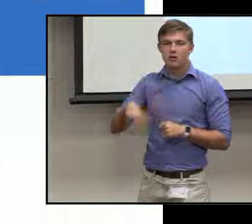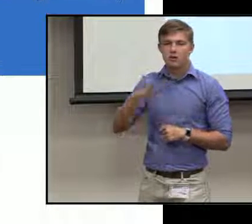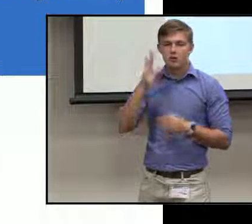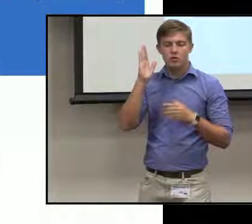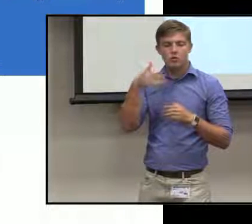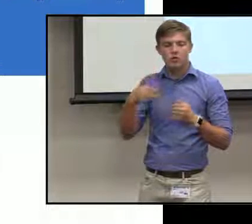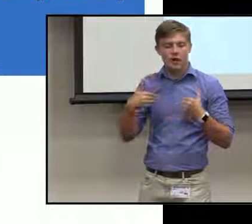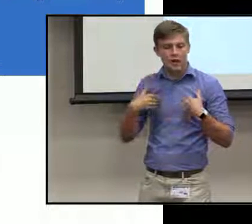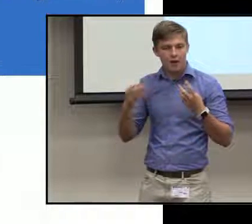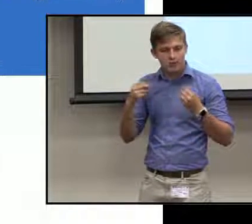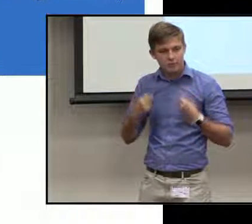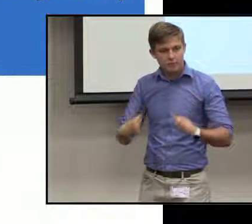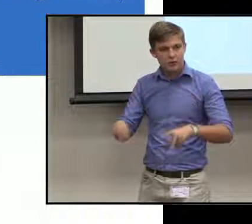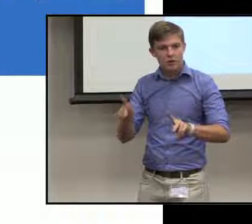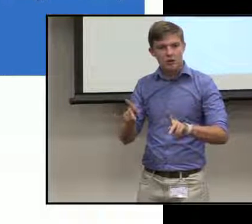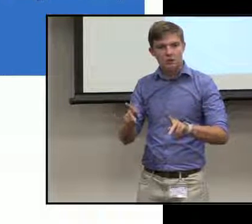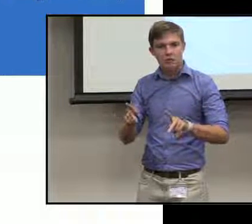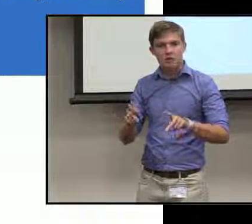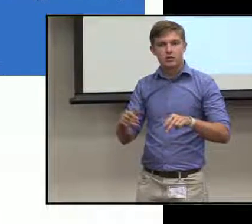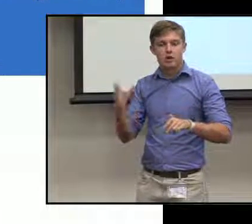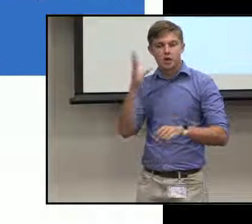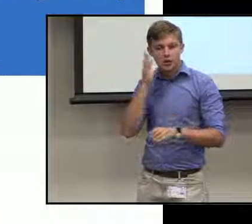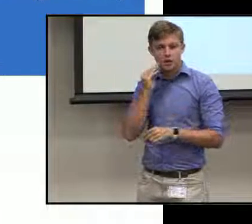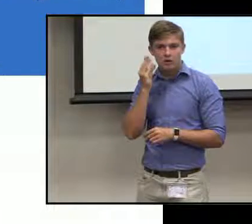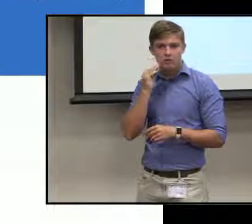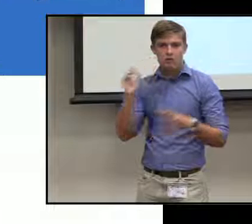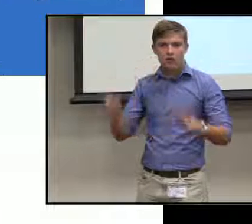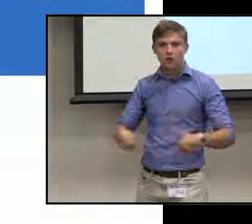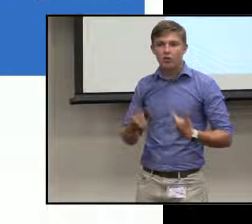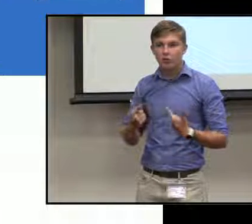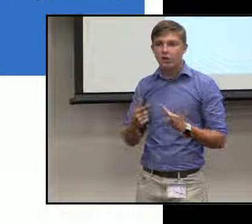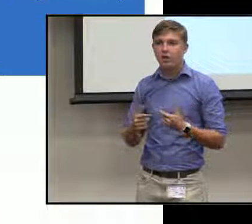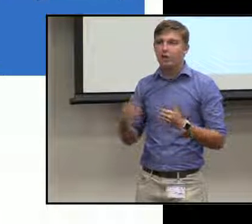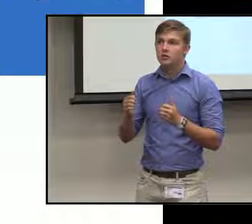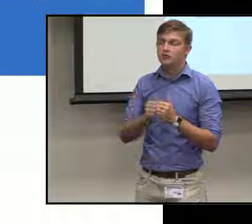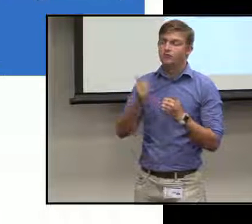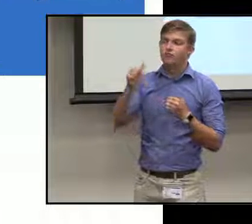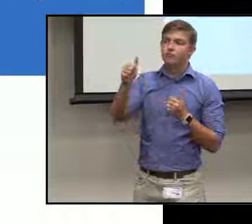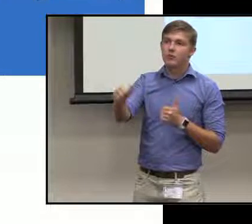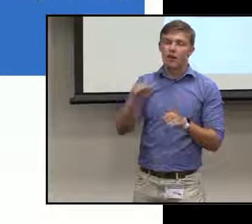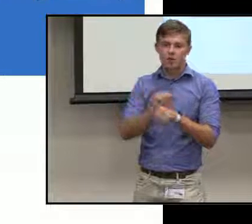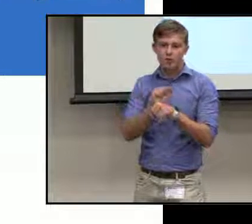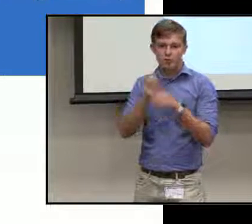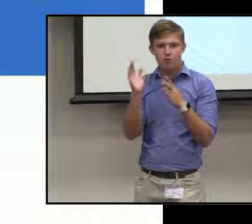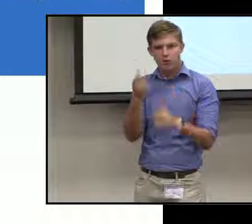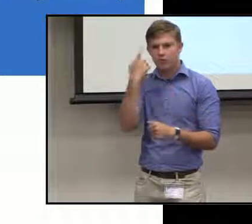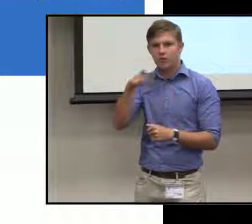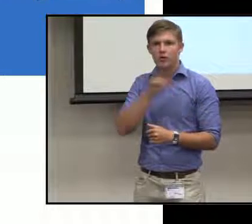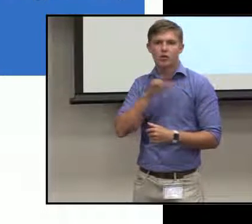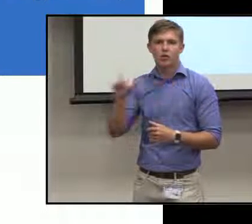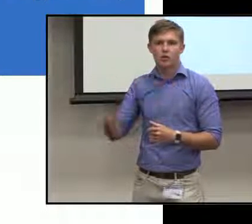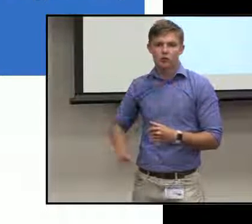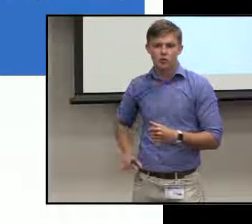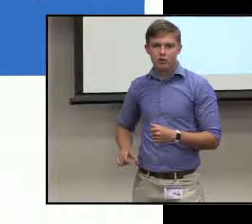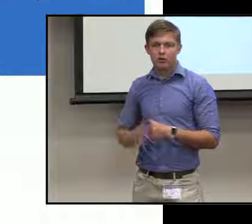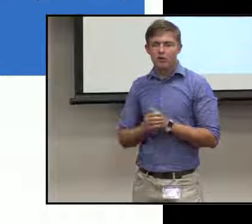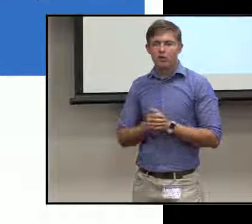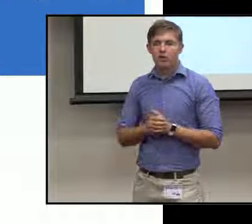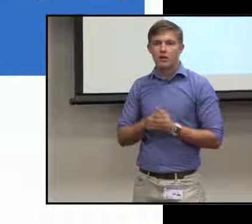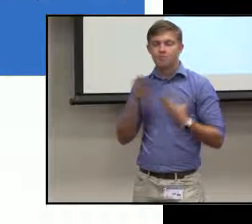opportunity and experience of living overseas as a worker for the Lord. And